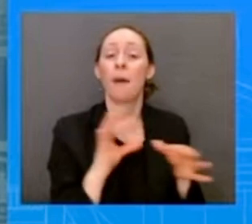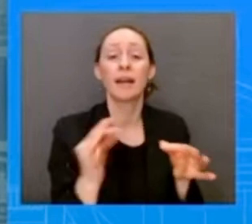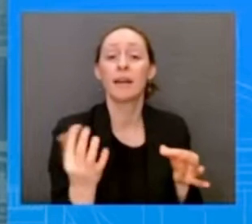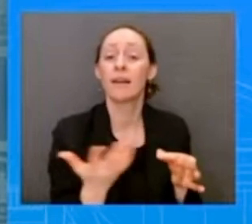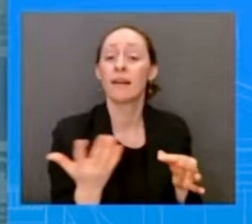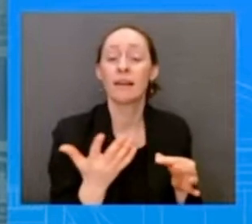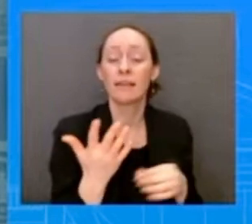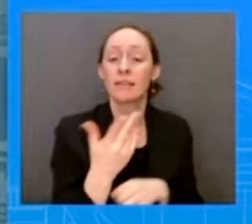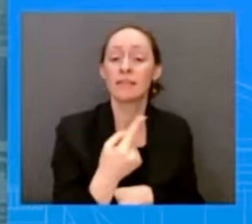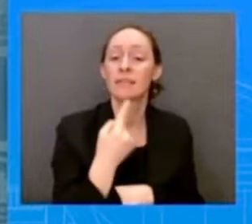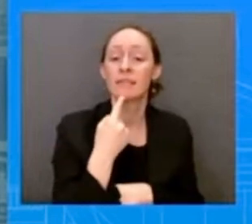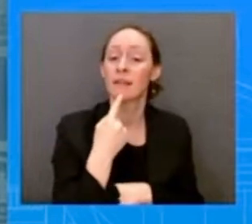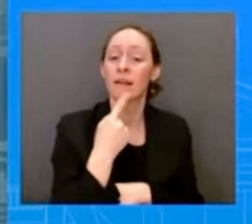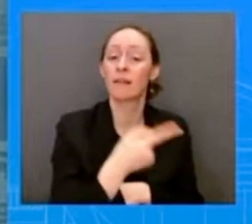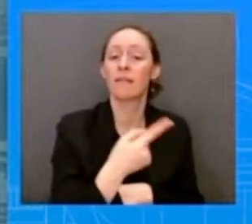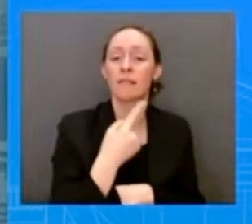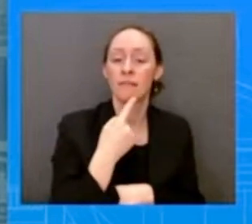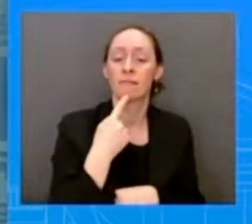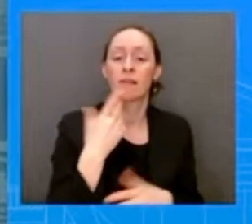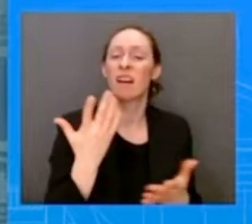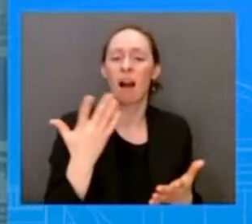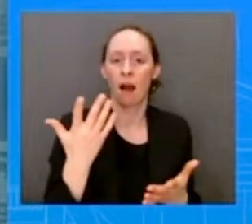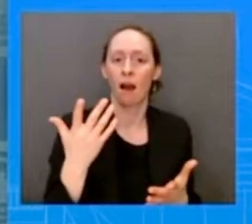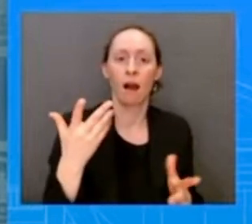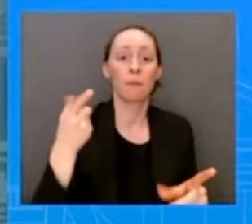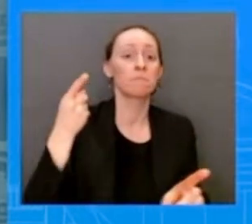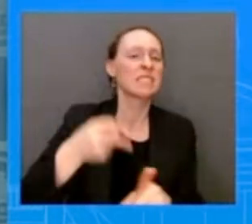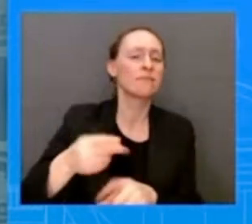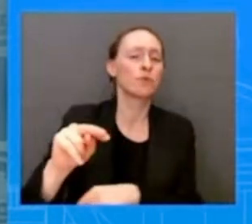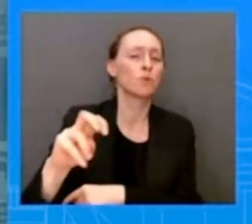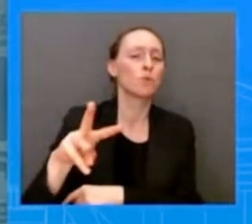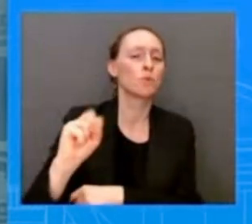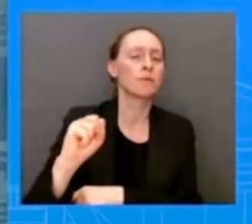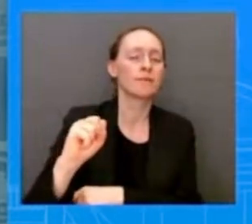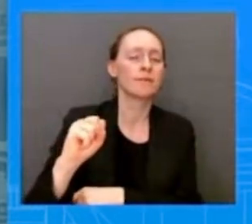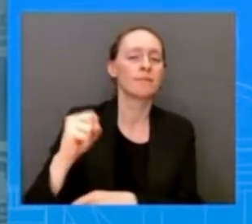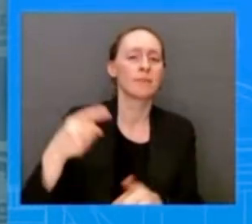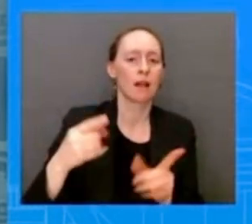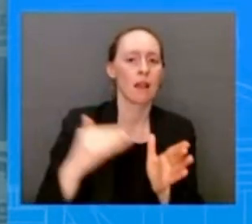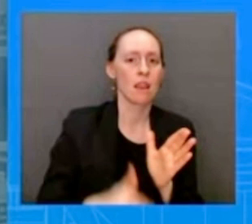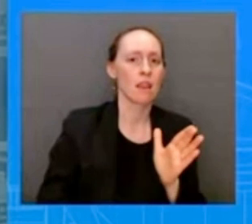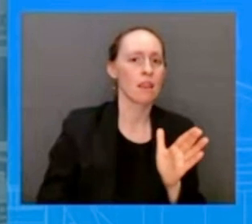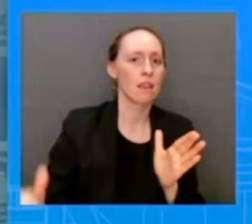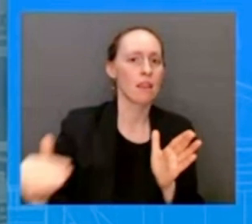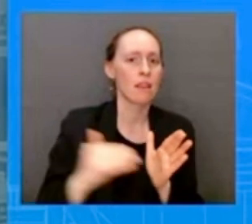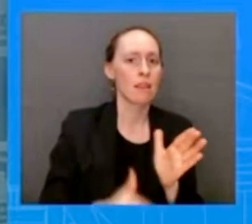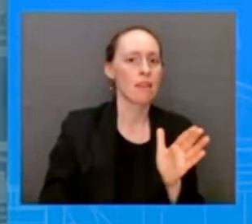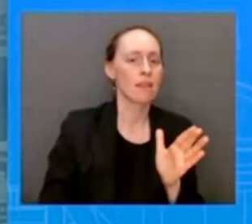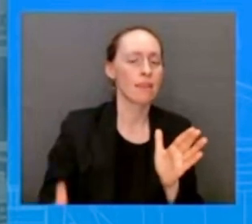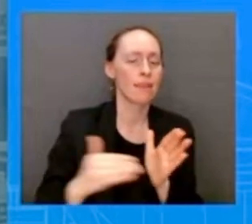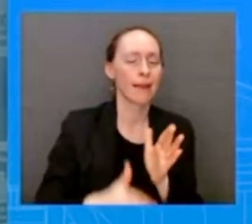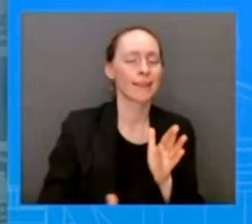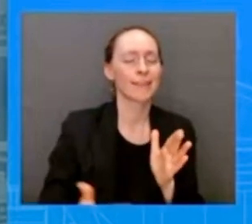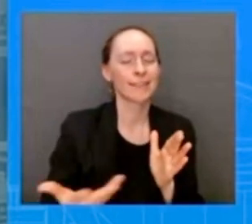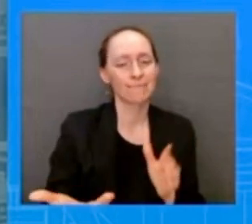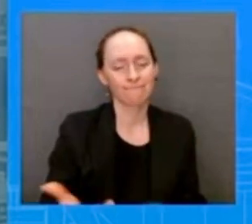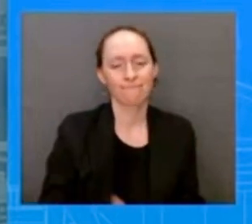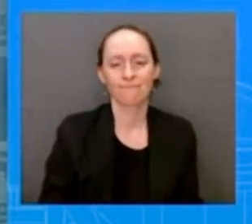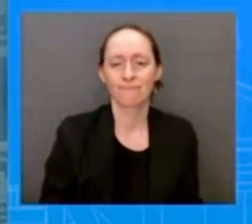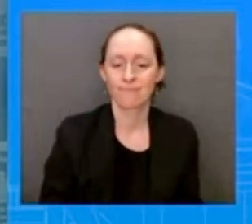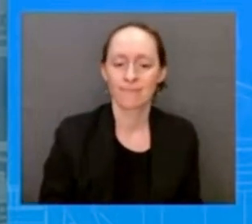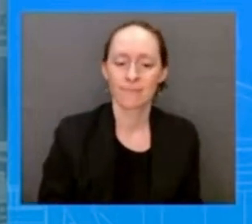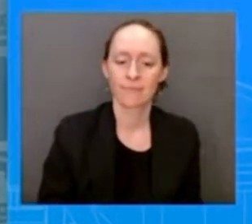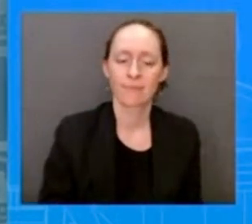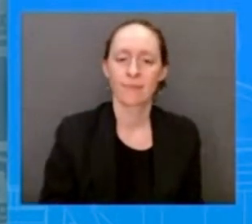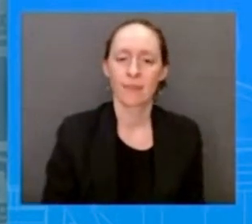I'll just leave it there. I'll say one more thing, is that conservative parents of fentanyl victims have been very clear. They